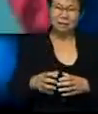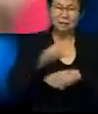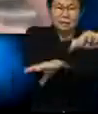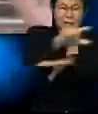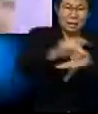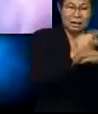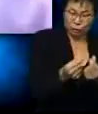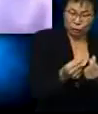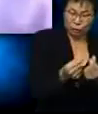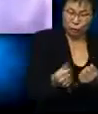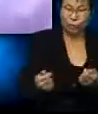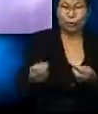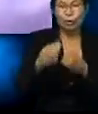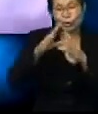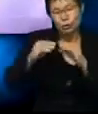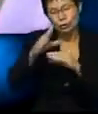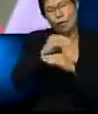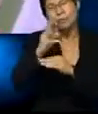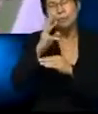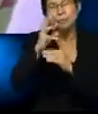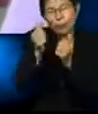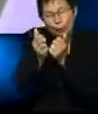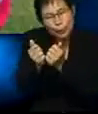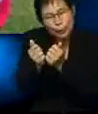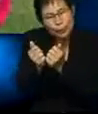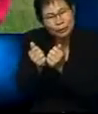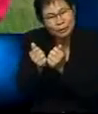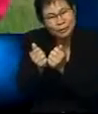The garden soil is soft and moist.